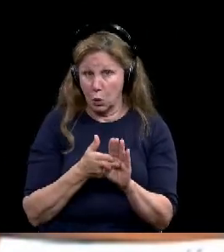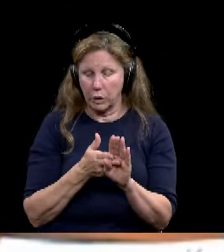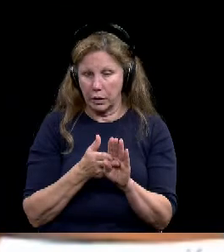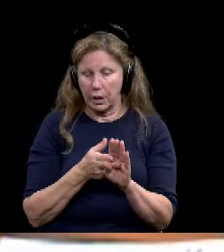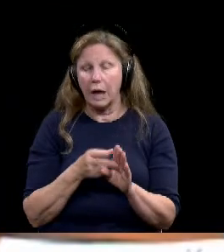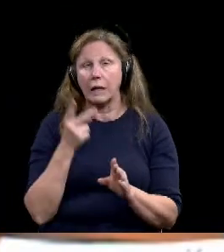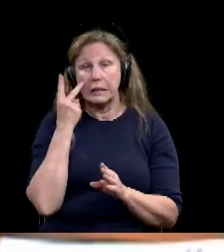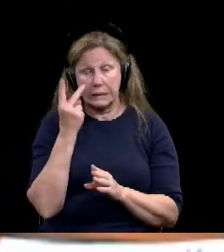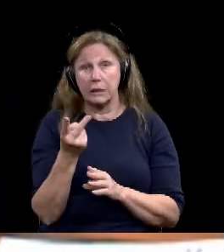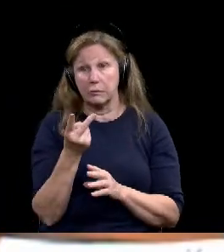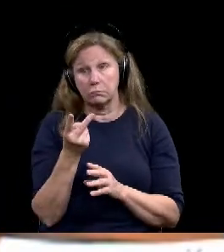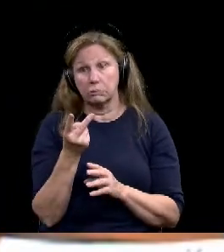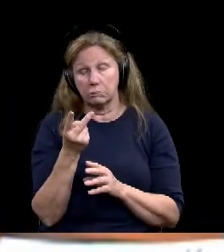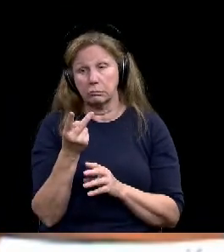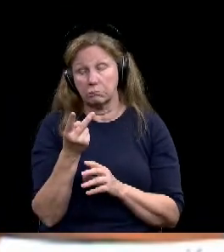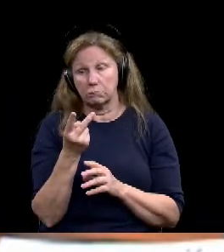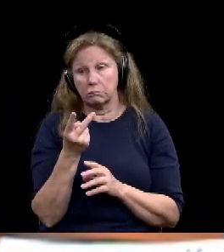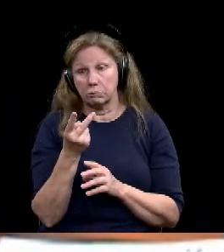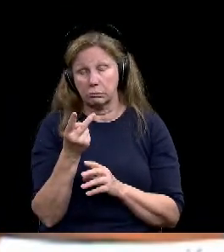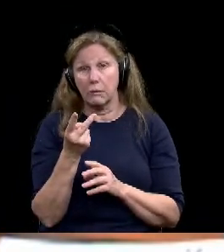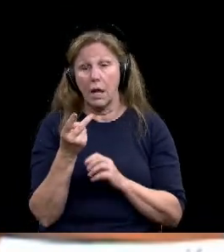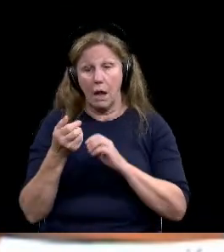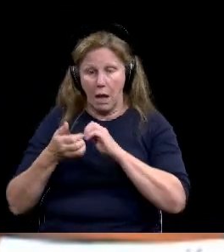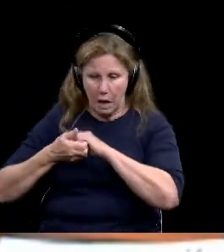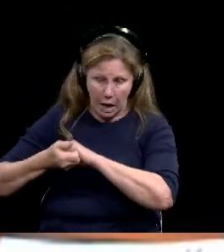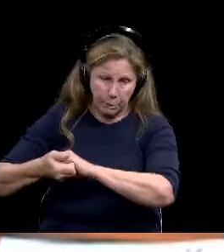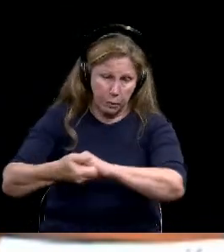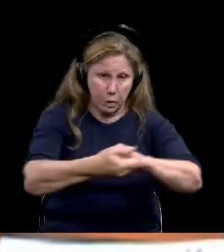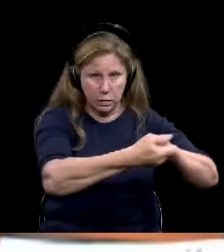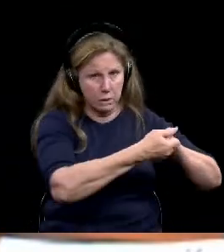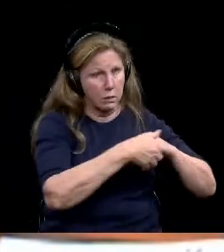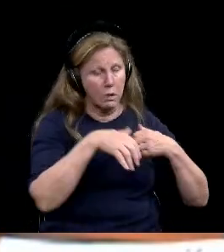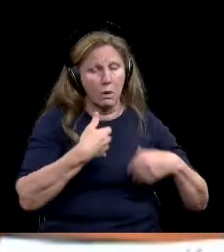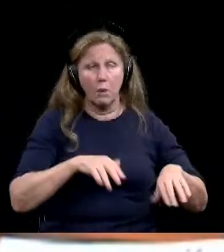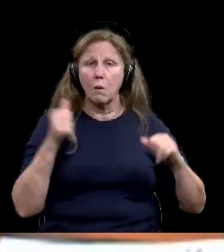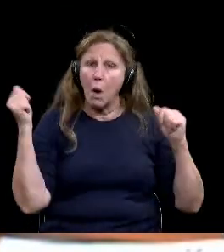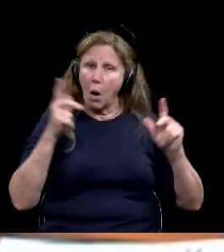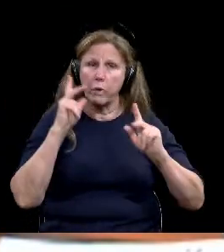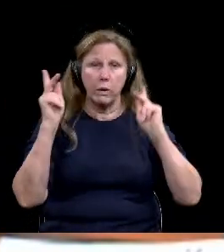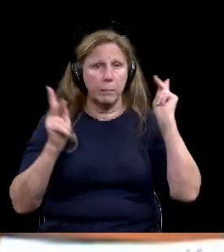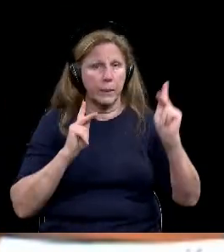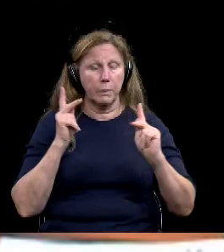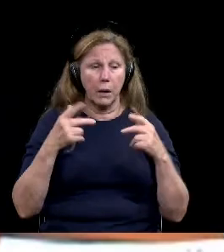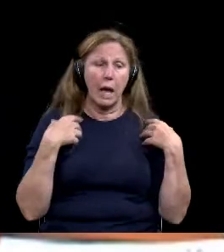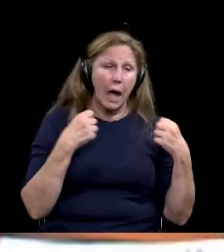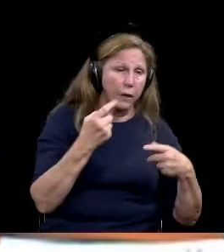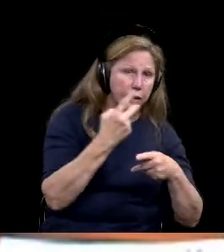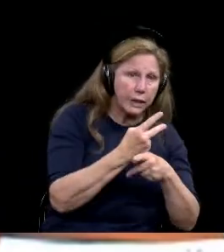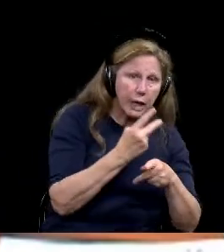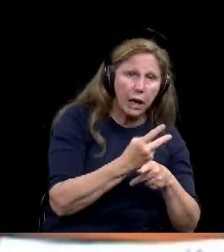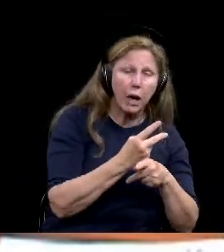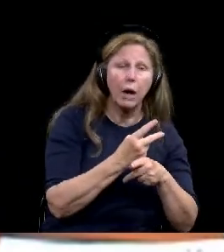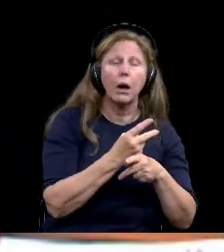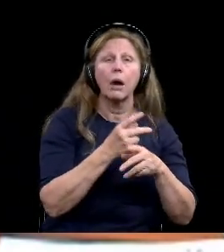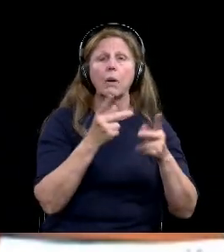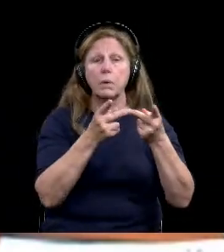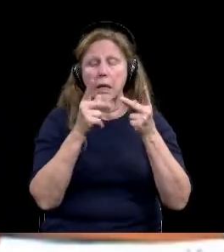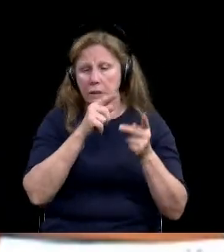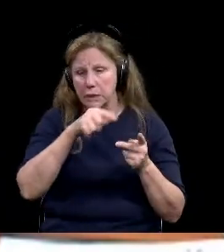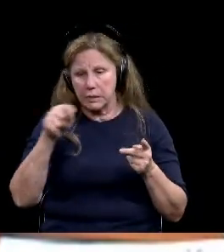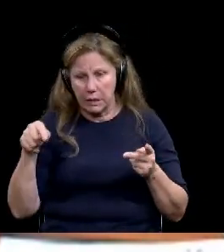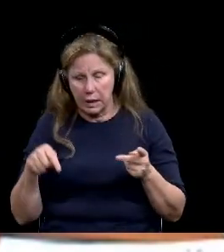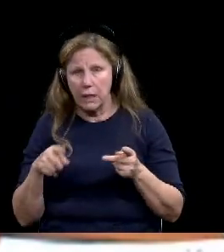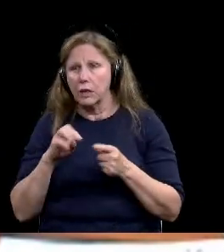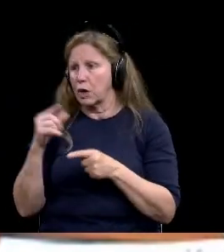facilities. And I've worked closely with Dr. Griggs and Dr. Becker, and we have been able to serve the community together. So we